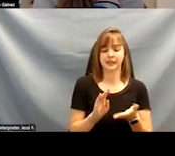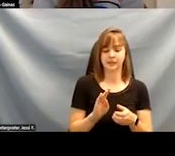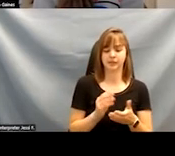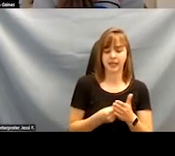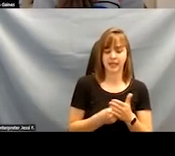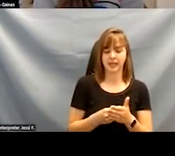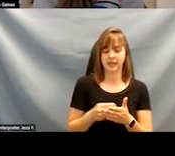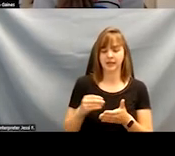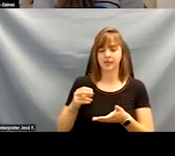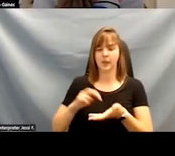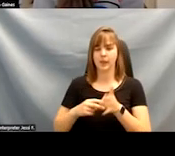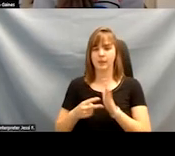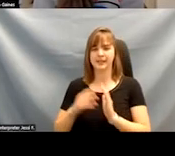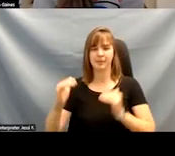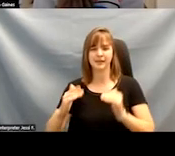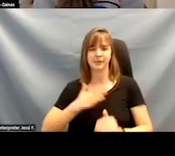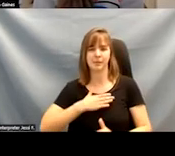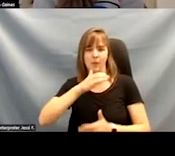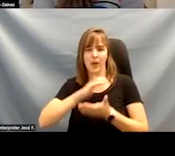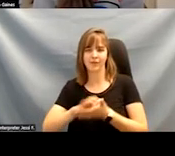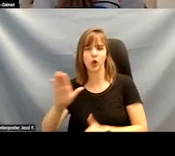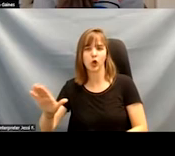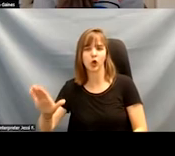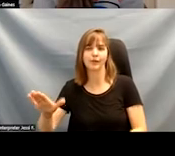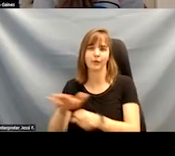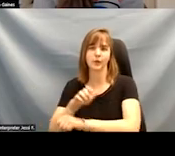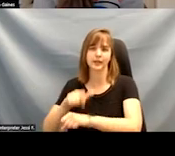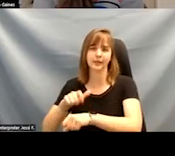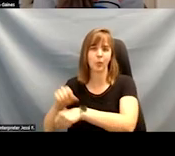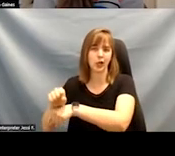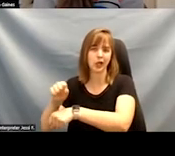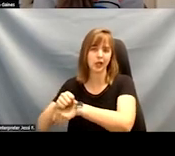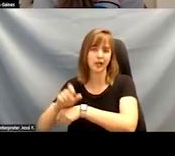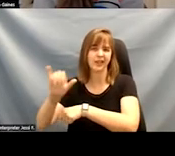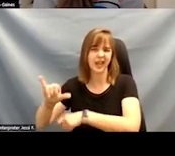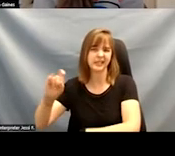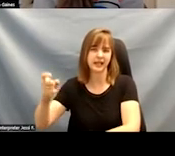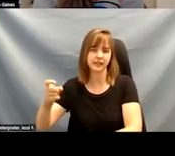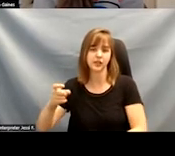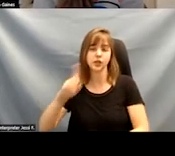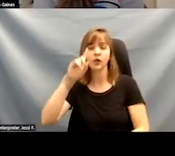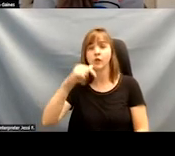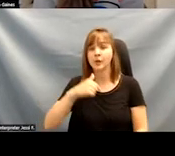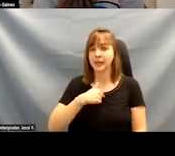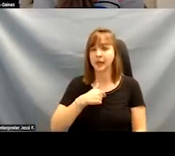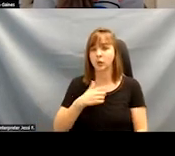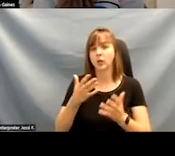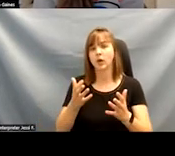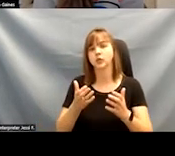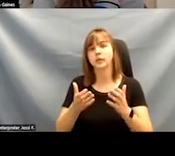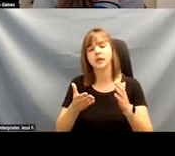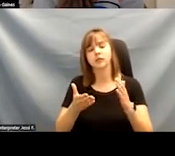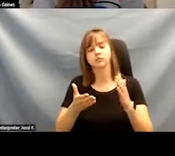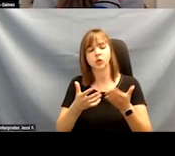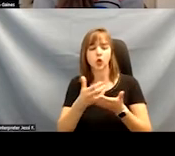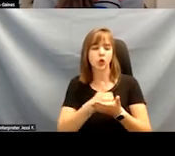But so as long as the farm can support itself, that counts to me as a success, as long as we're in the black, as long as we're not borrowing money from, you know, from